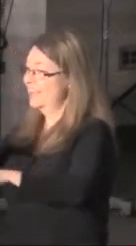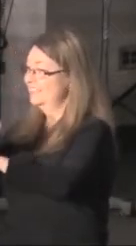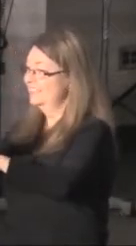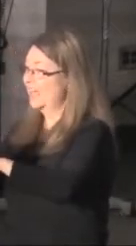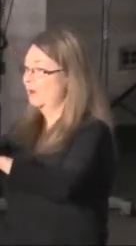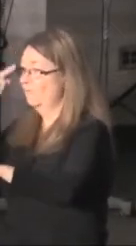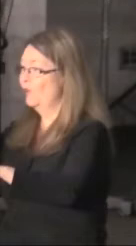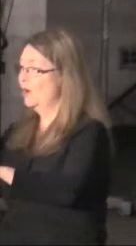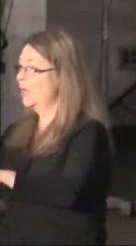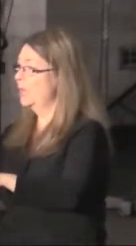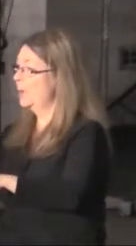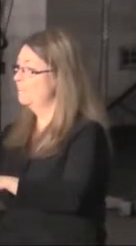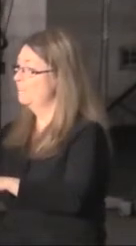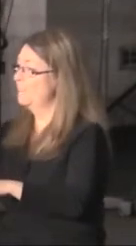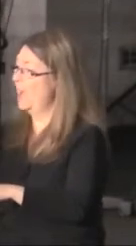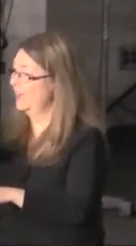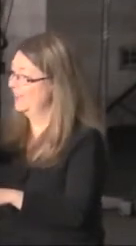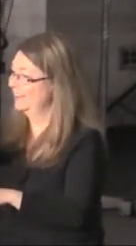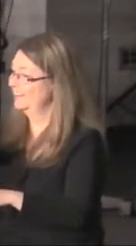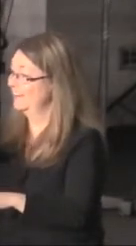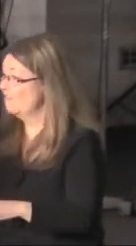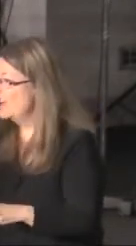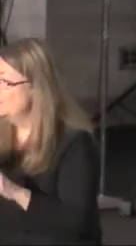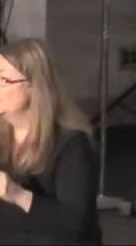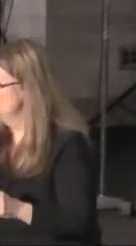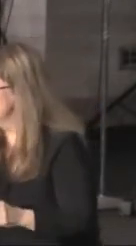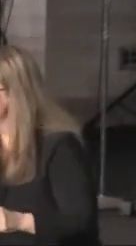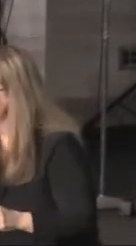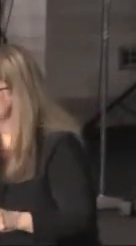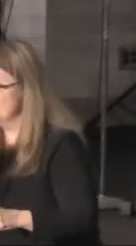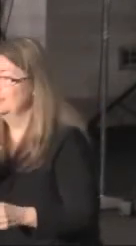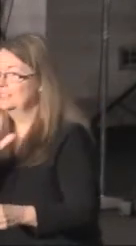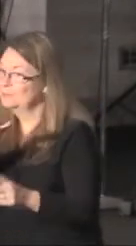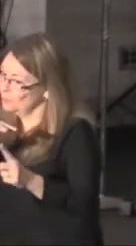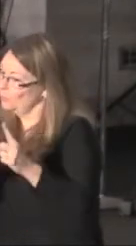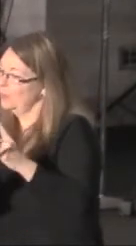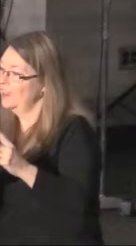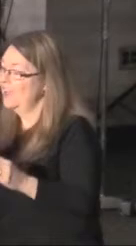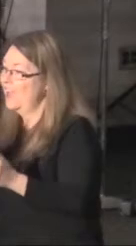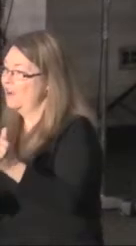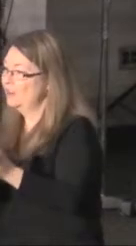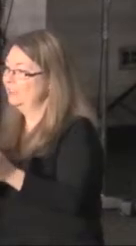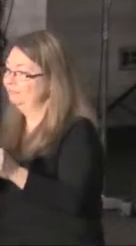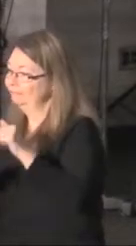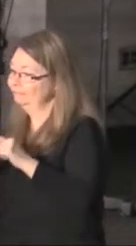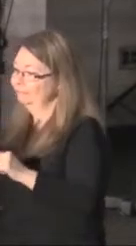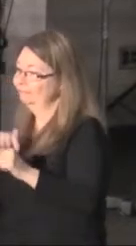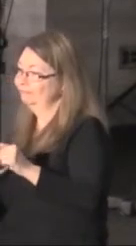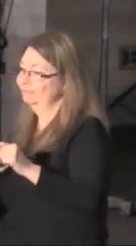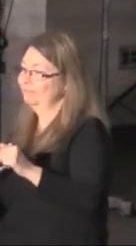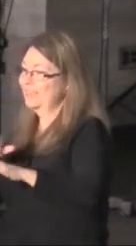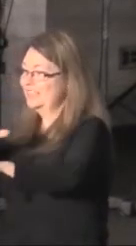comeback." It's funny, but it's true. That's his perspective. Every setback is a